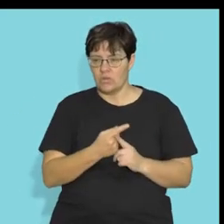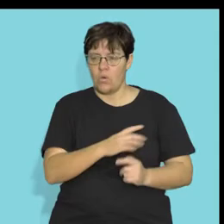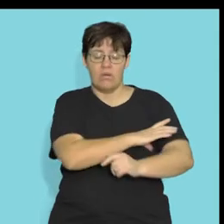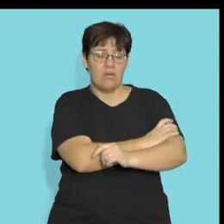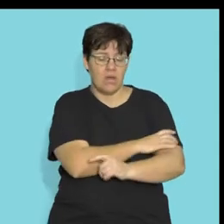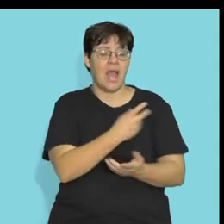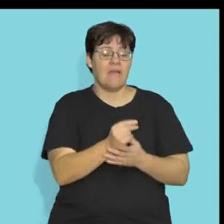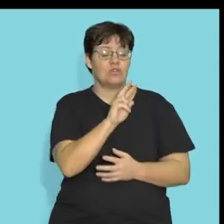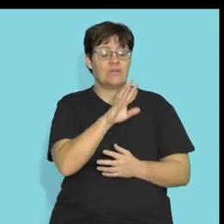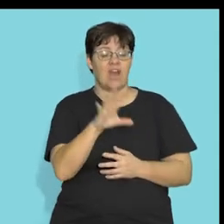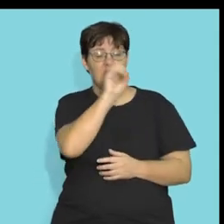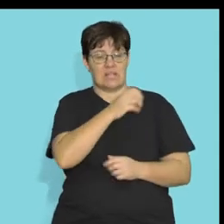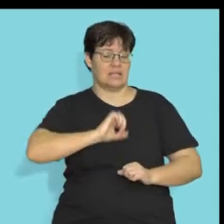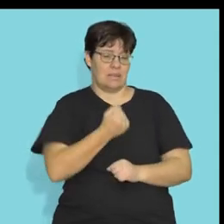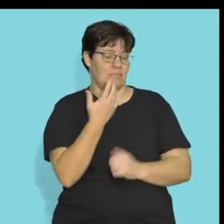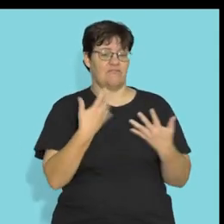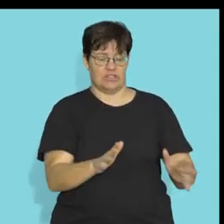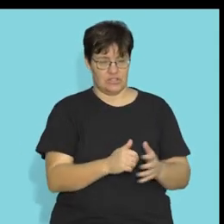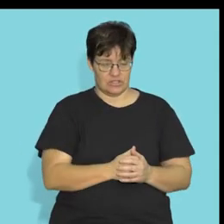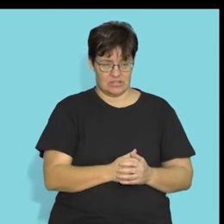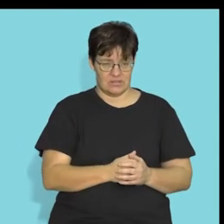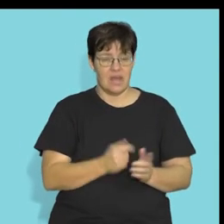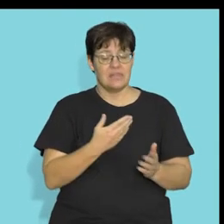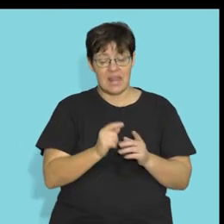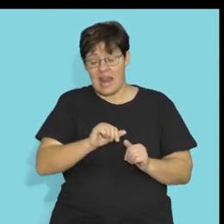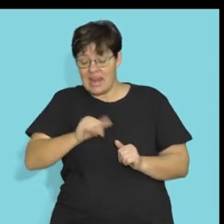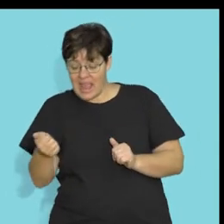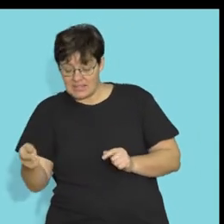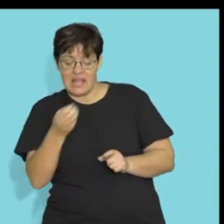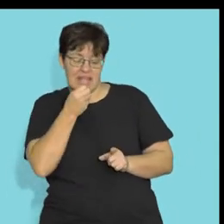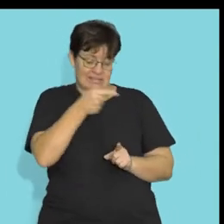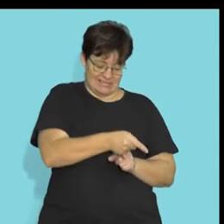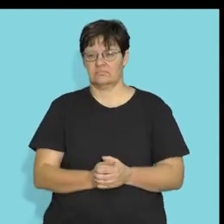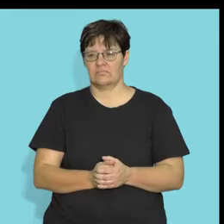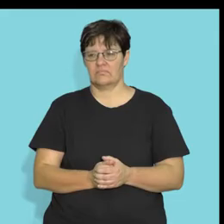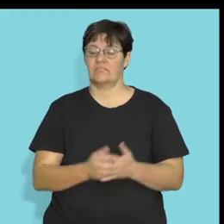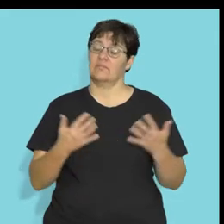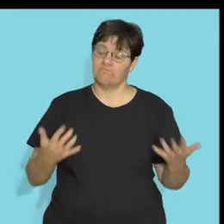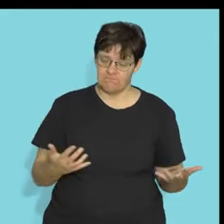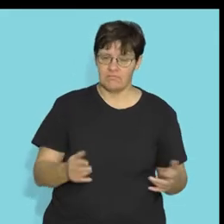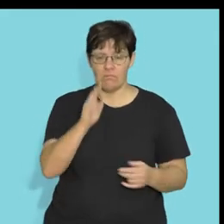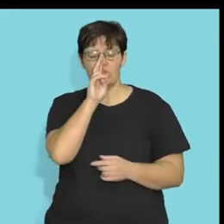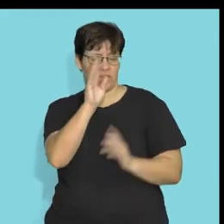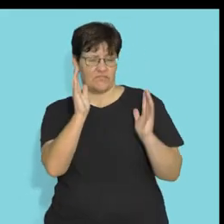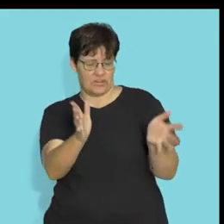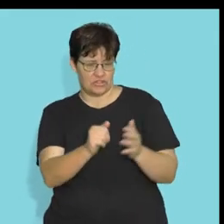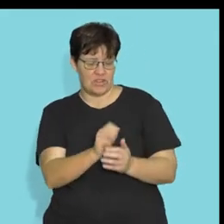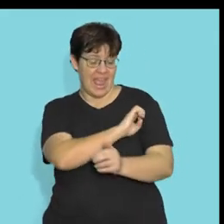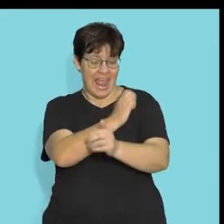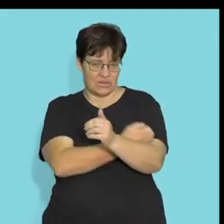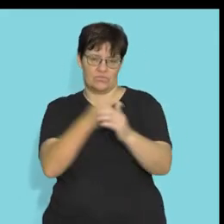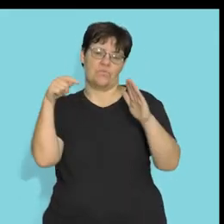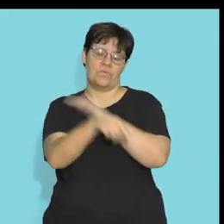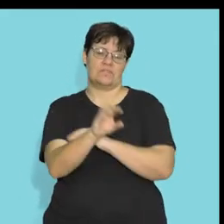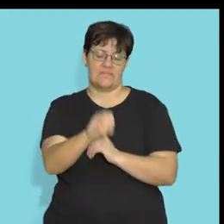only 25% of that energy, which is then subsequently available to the next trophic level. So as we've just seen, that energy is